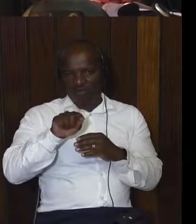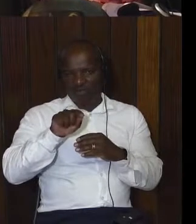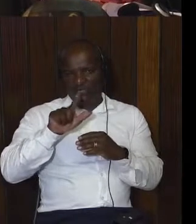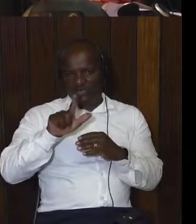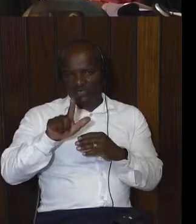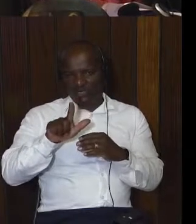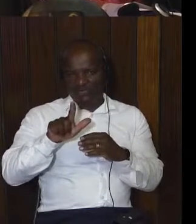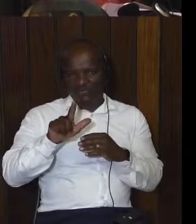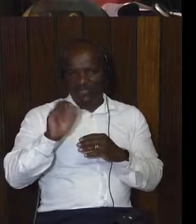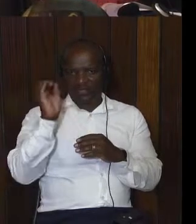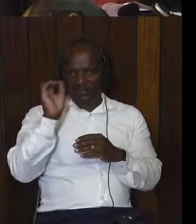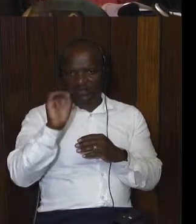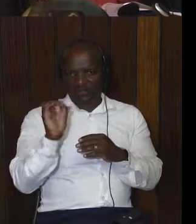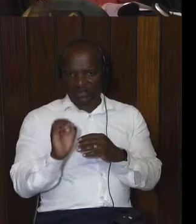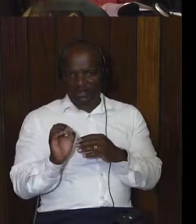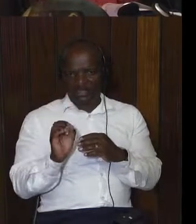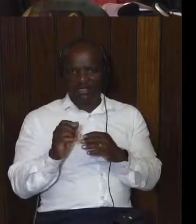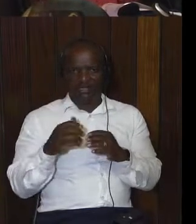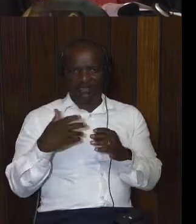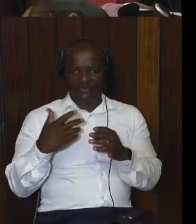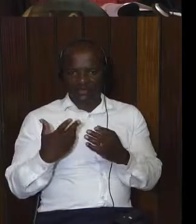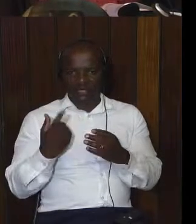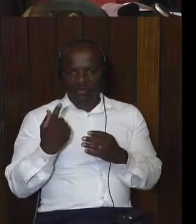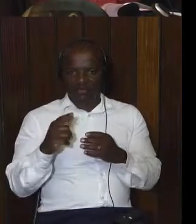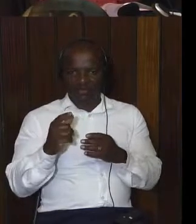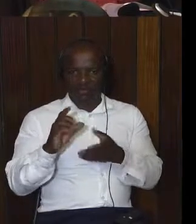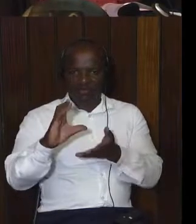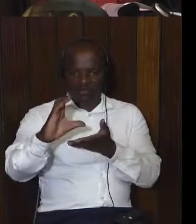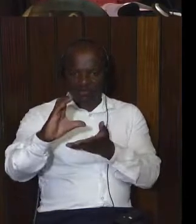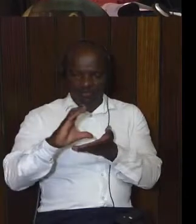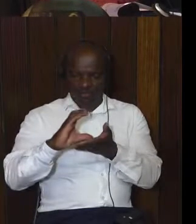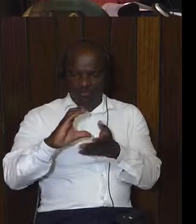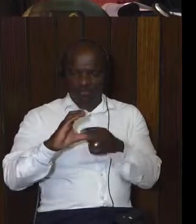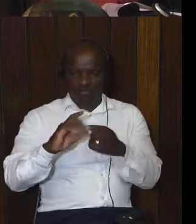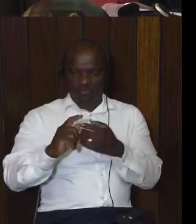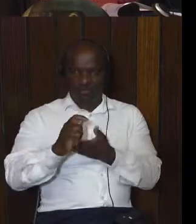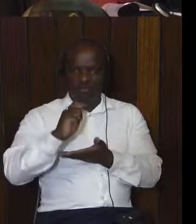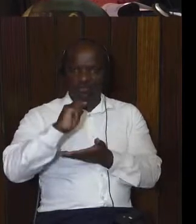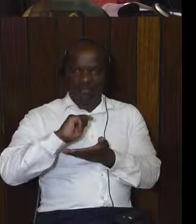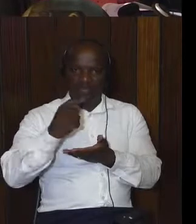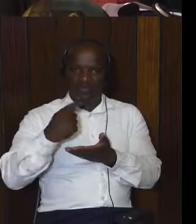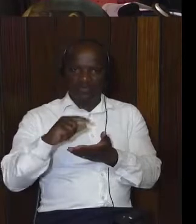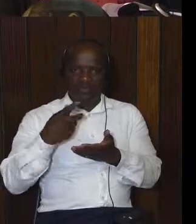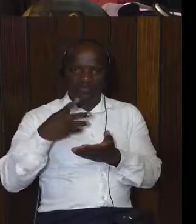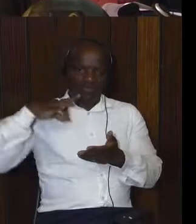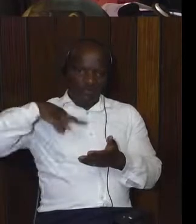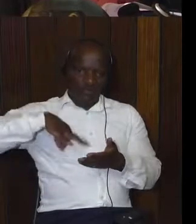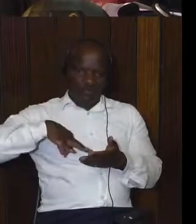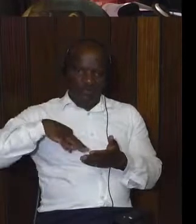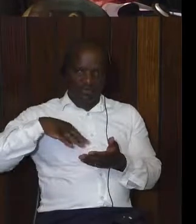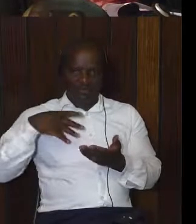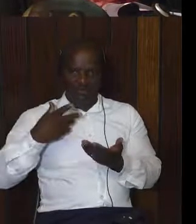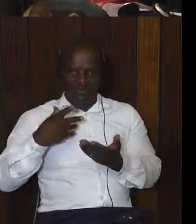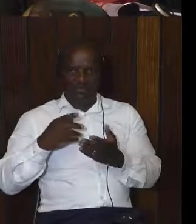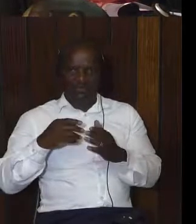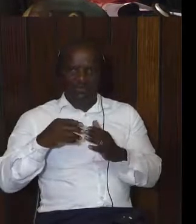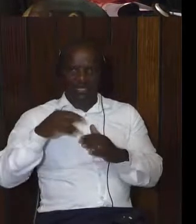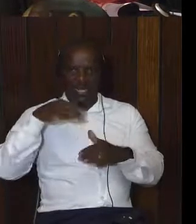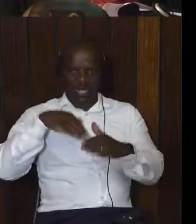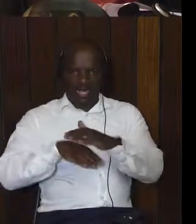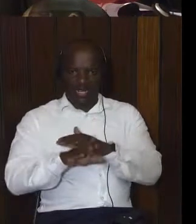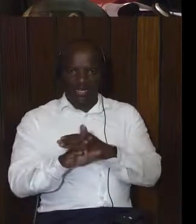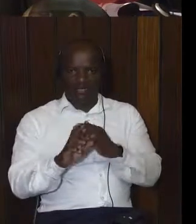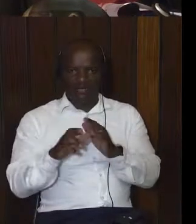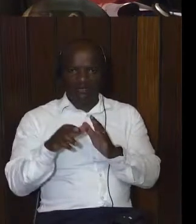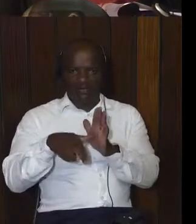4.7% reduction of the compensation of employees' budget for the financial year under review. And